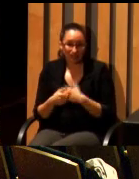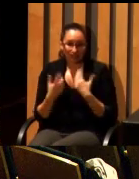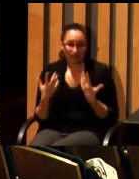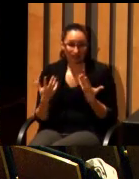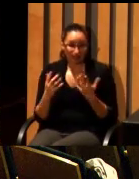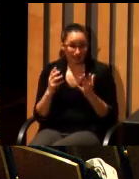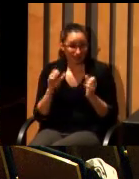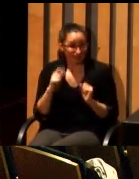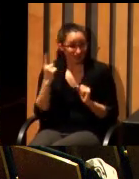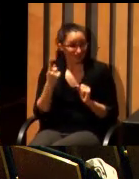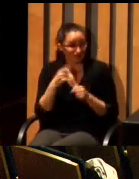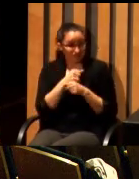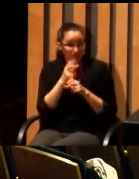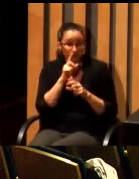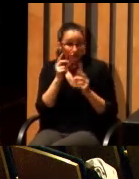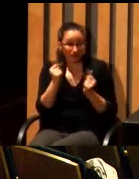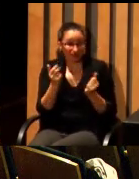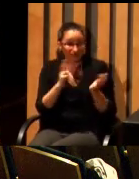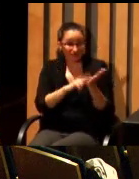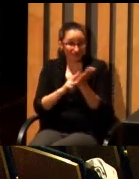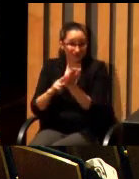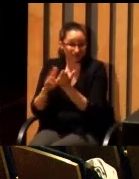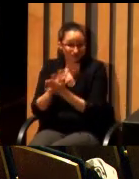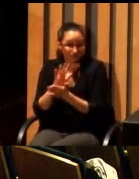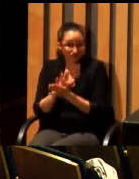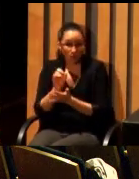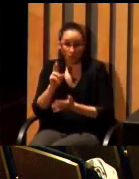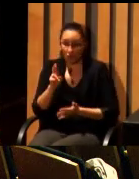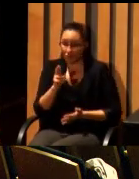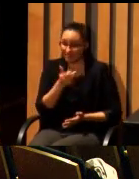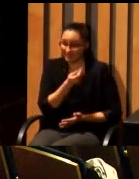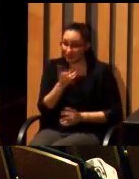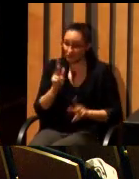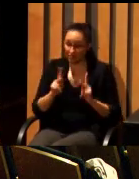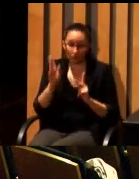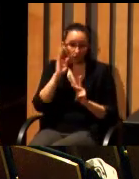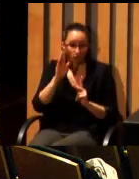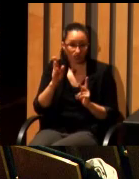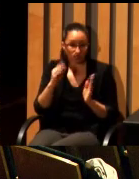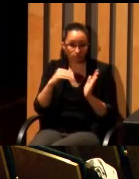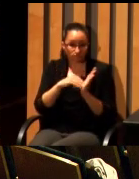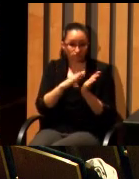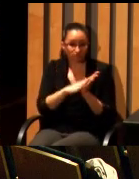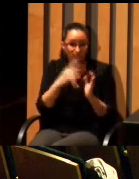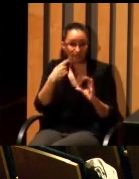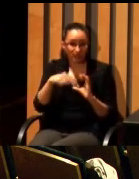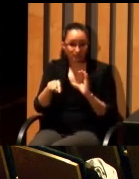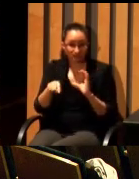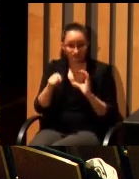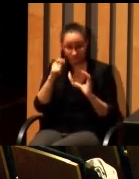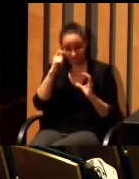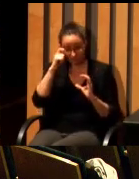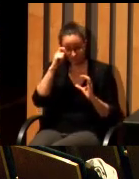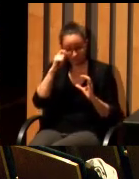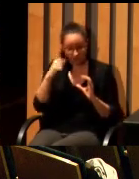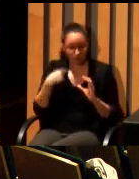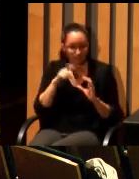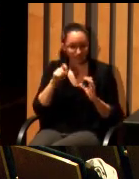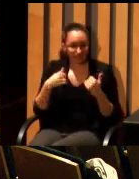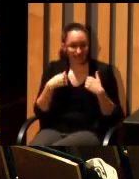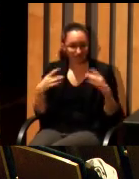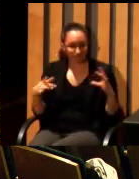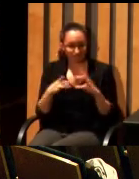sheet can be put outside, or several, that people could put their emails and at least have some linkage